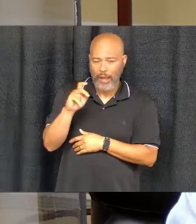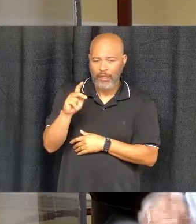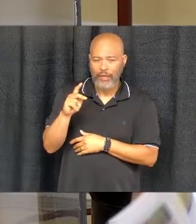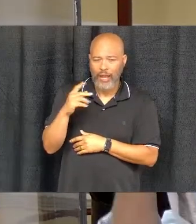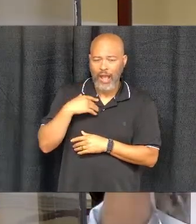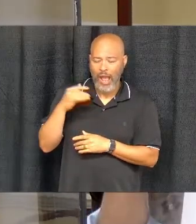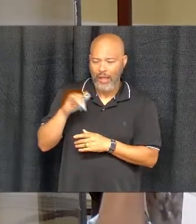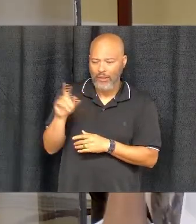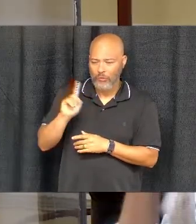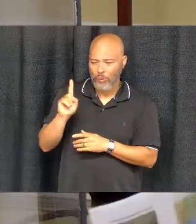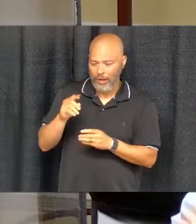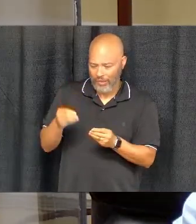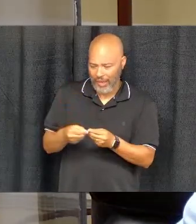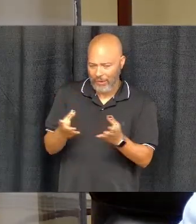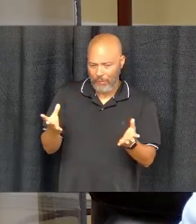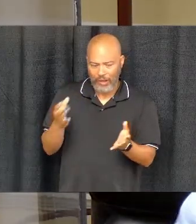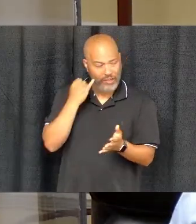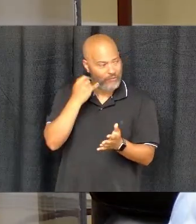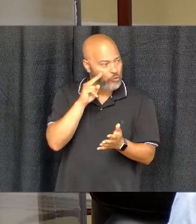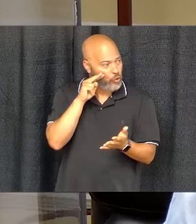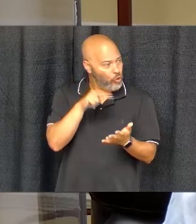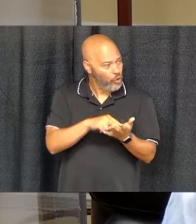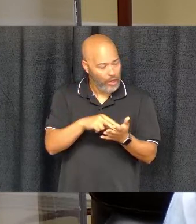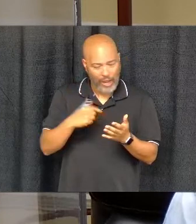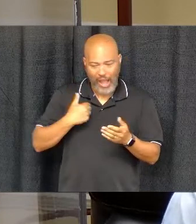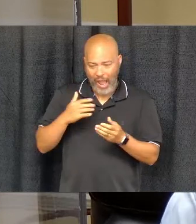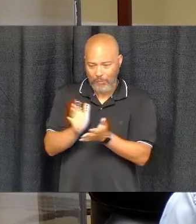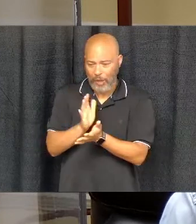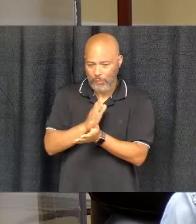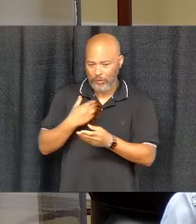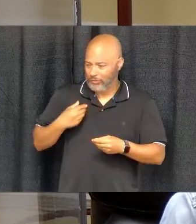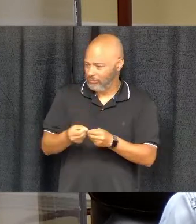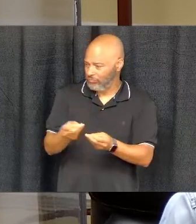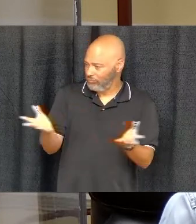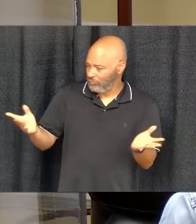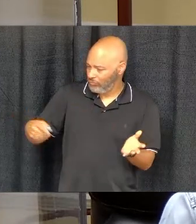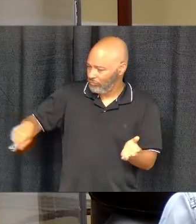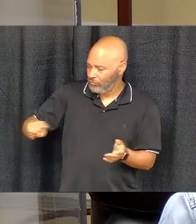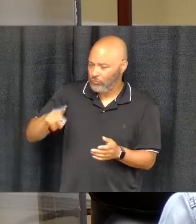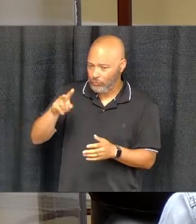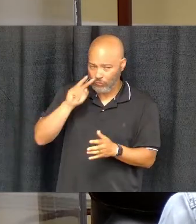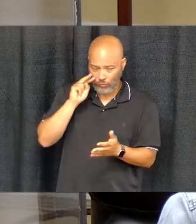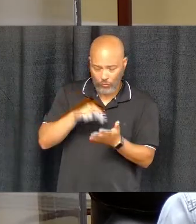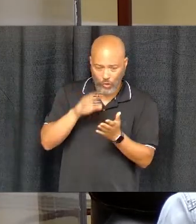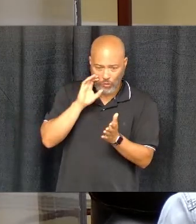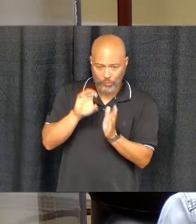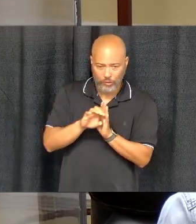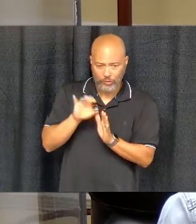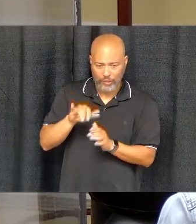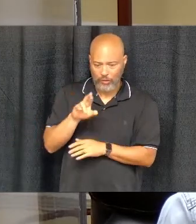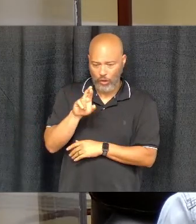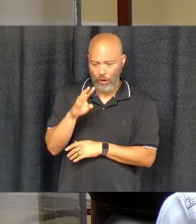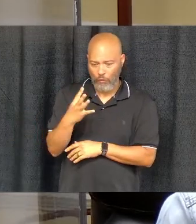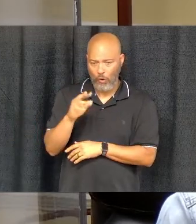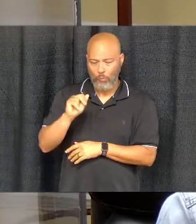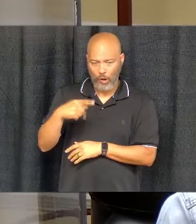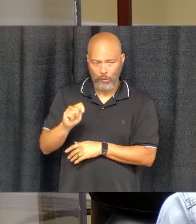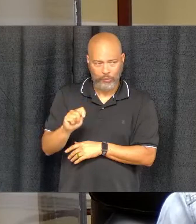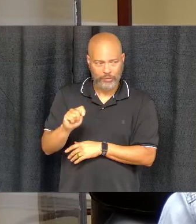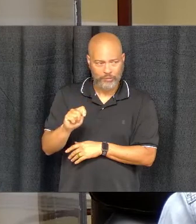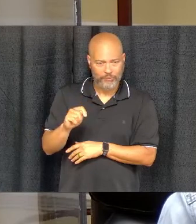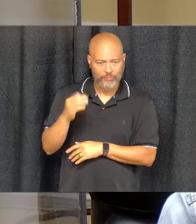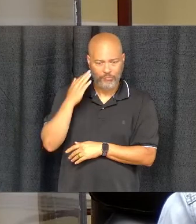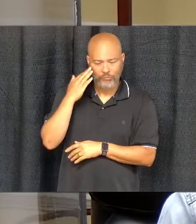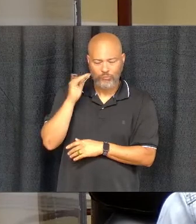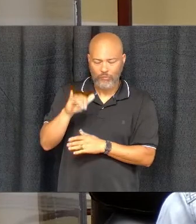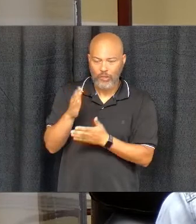this is where your handouts come out, if you look at the pictures here. If you look at the image here of these are R4 apartments, I know that this isn't part of